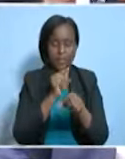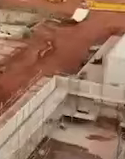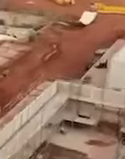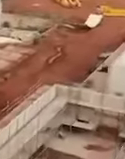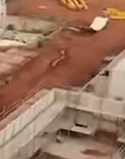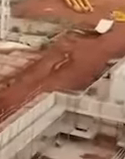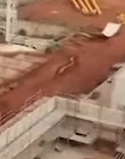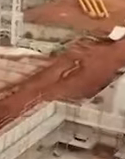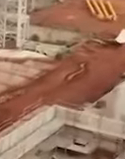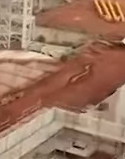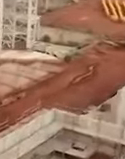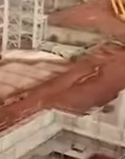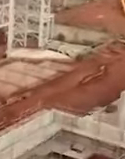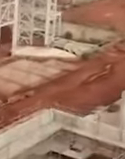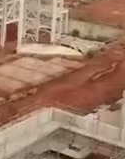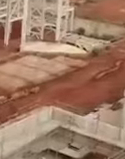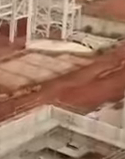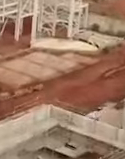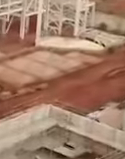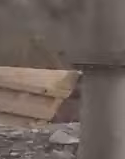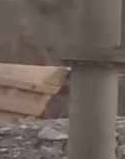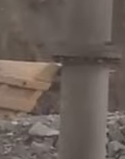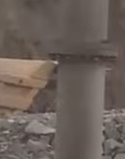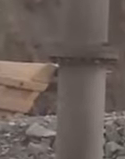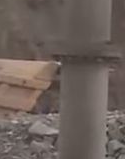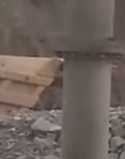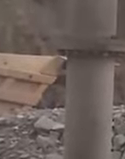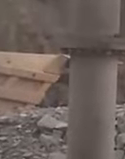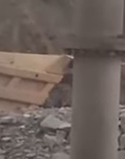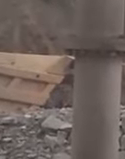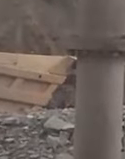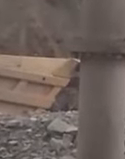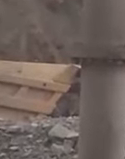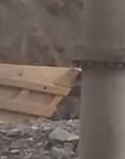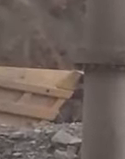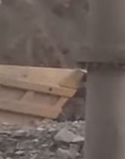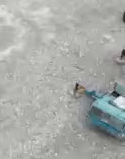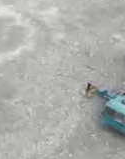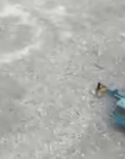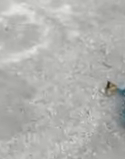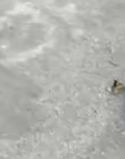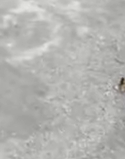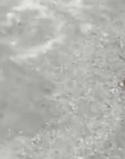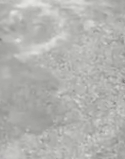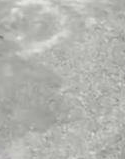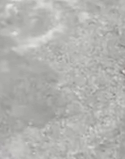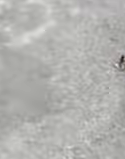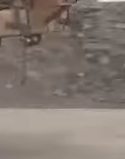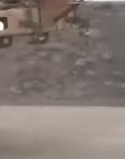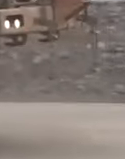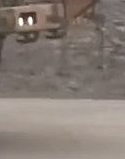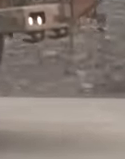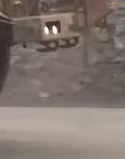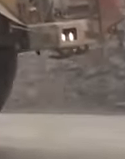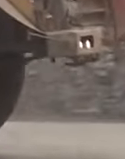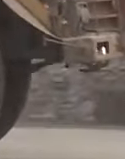better. Mrs. Nalumango said government is yet to consider the proposal to construct a smelter in Kabompo District by the